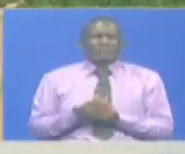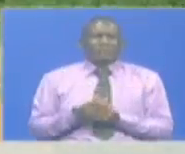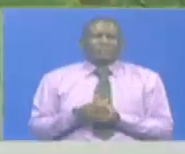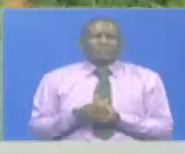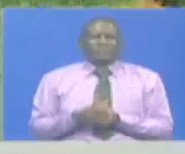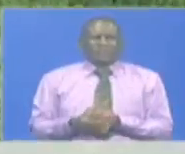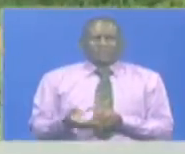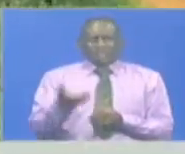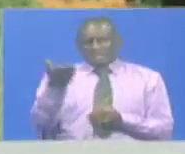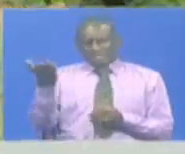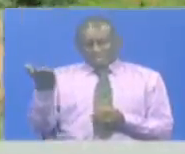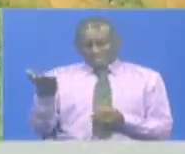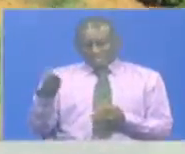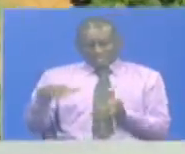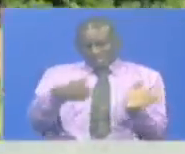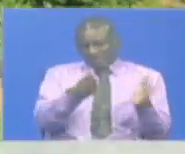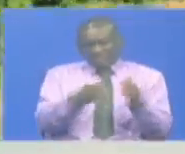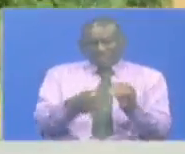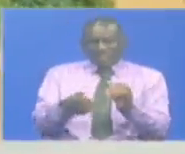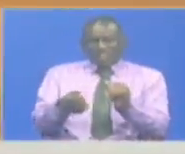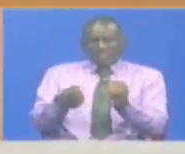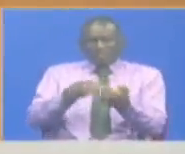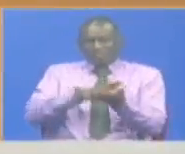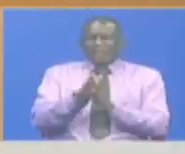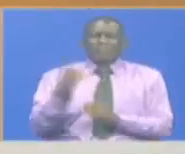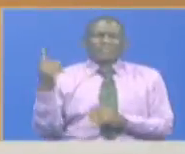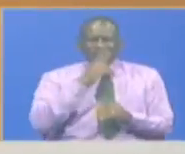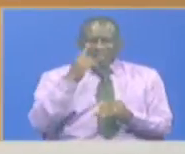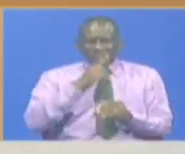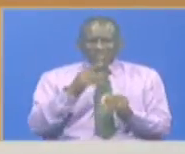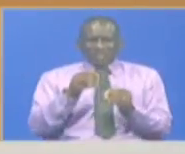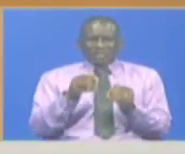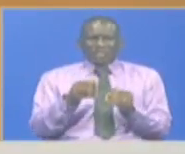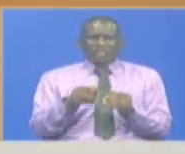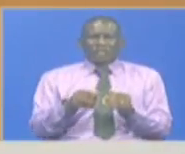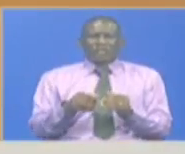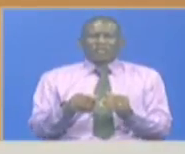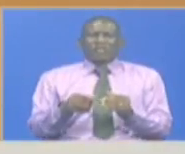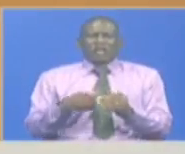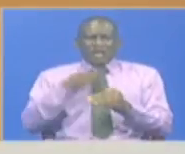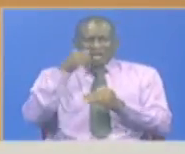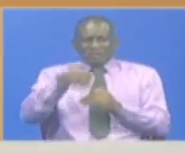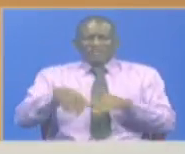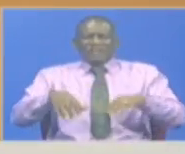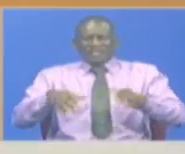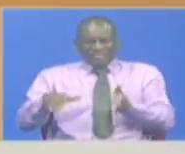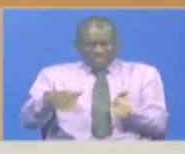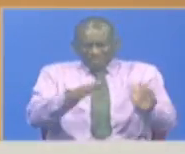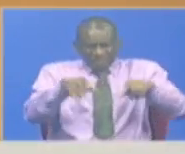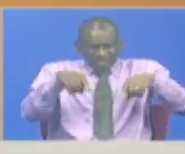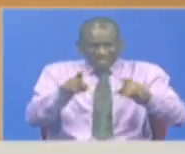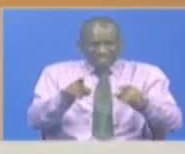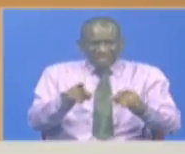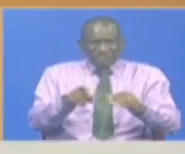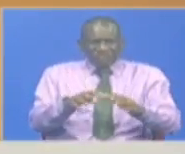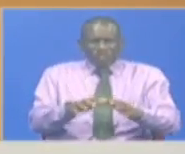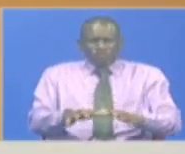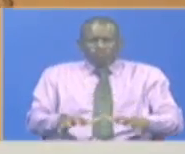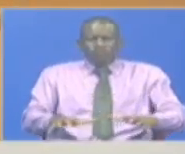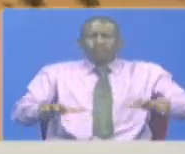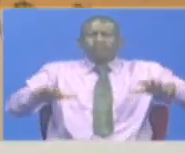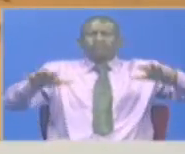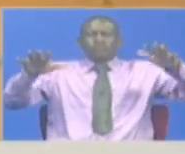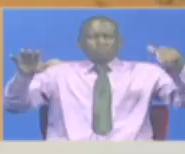this source of life turned deadly, posing its most dire threat after the river surged beyond its banks,